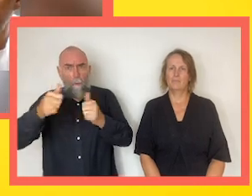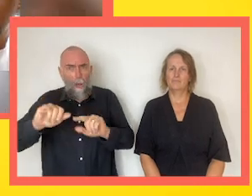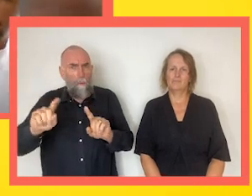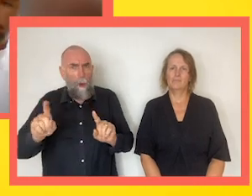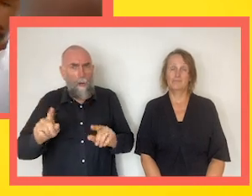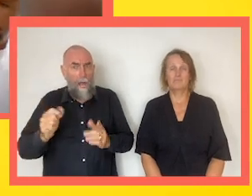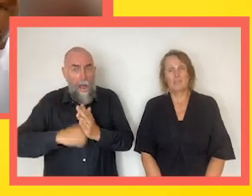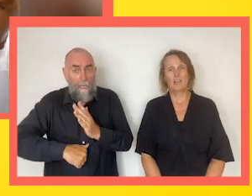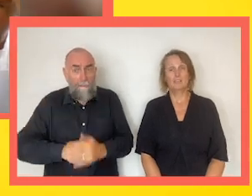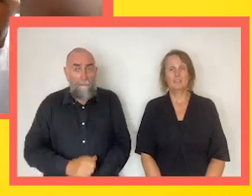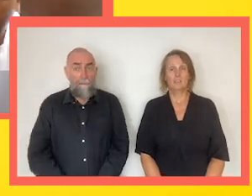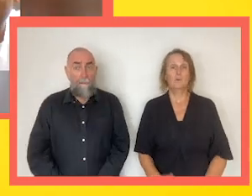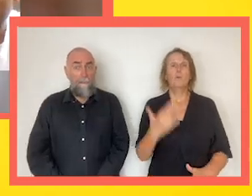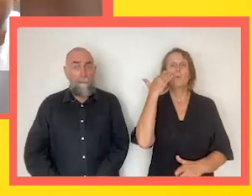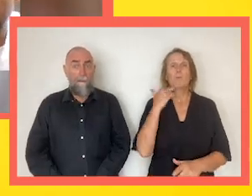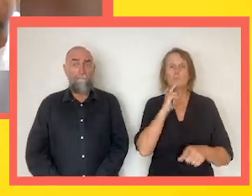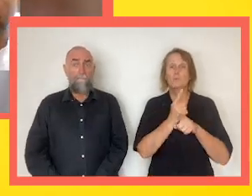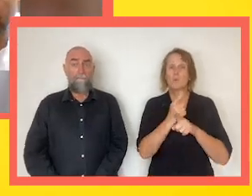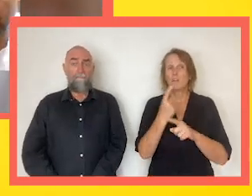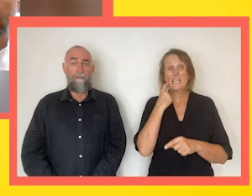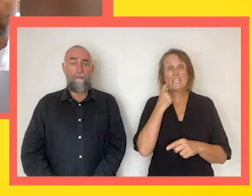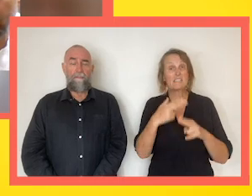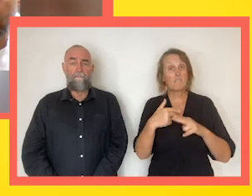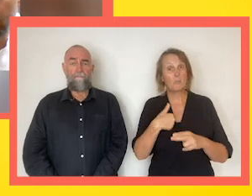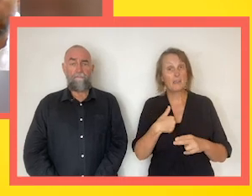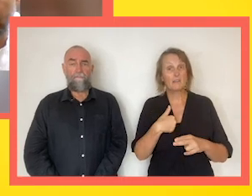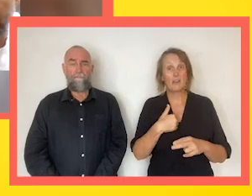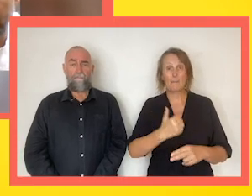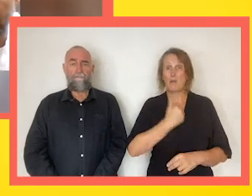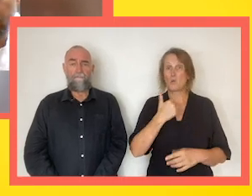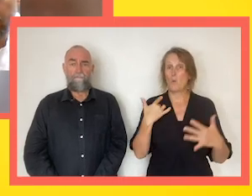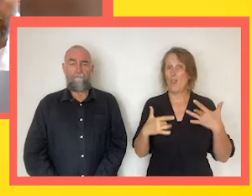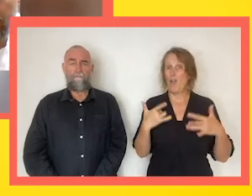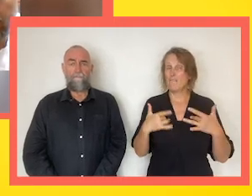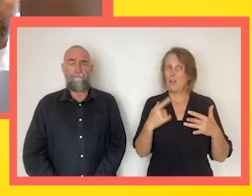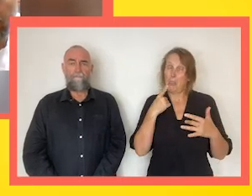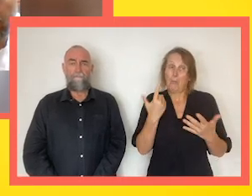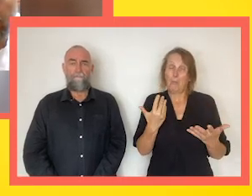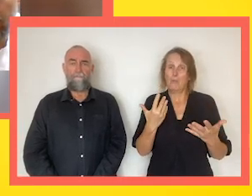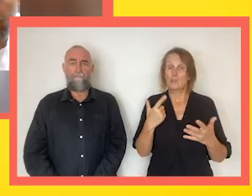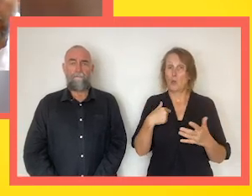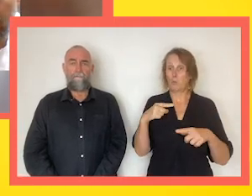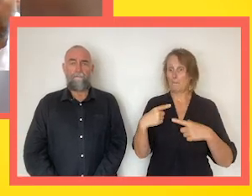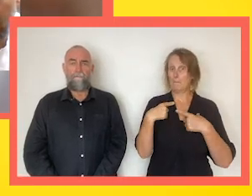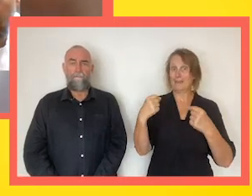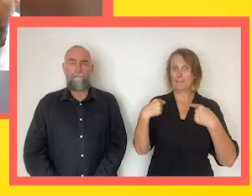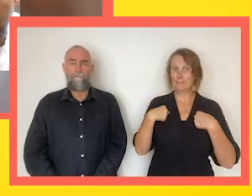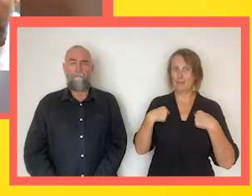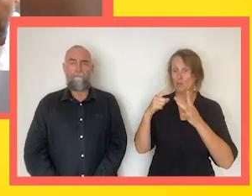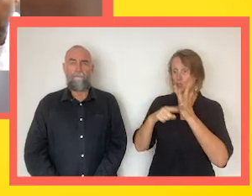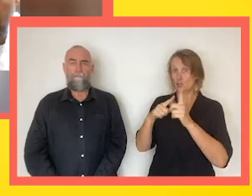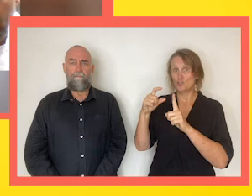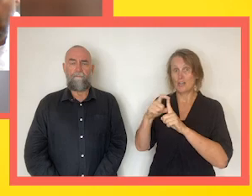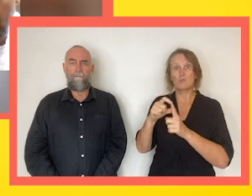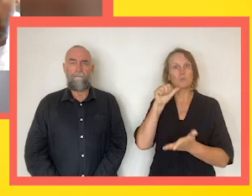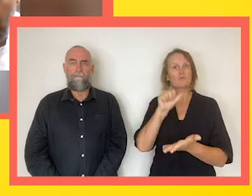honesty, it was quite an easy call for me. You know, we all have stuff happen in our own personal lives, and when Jed and I got selected, it just happened